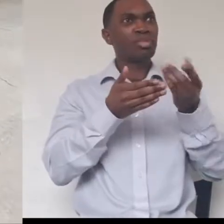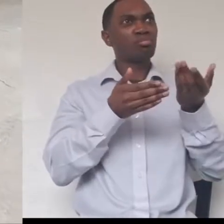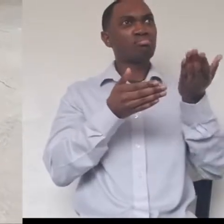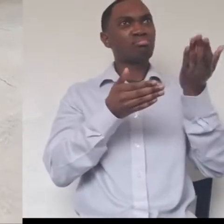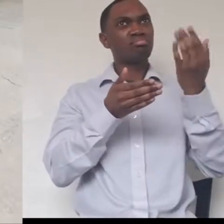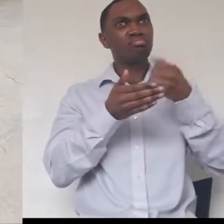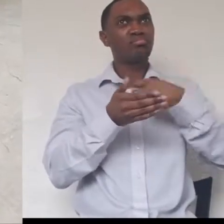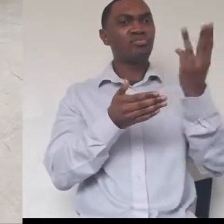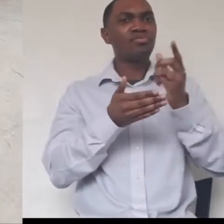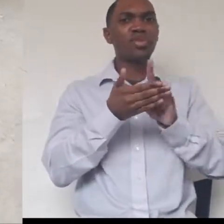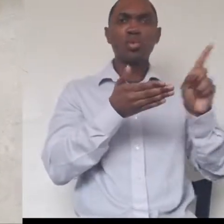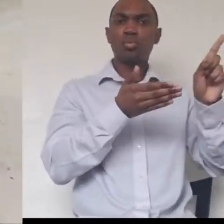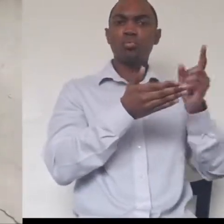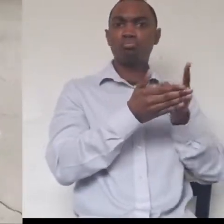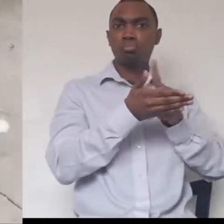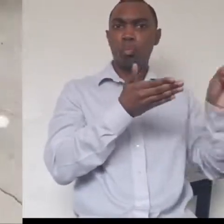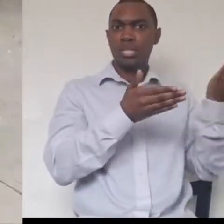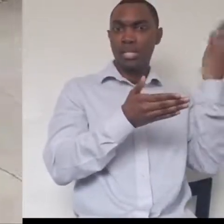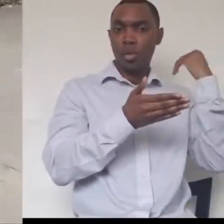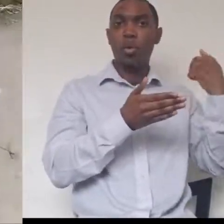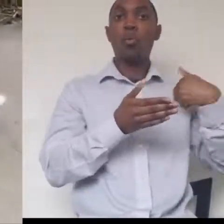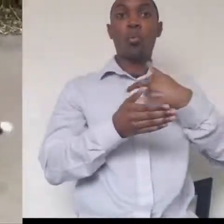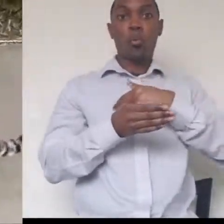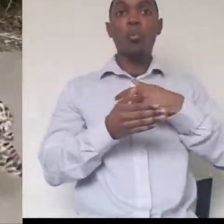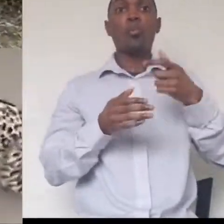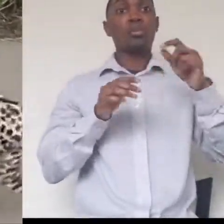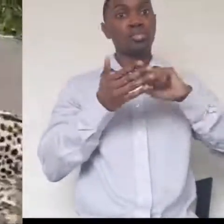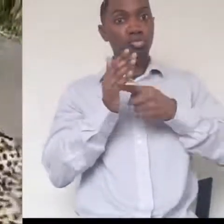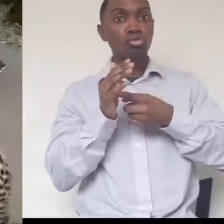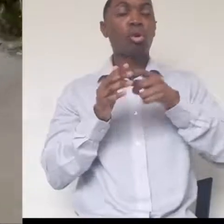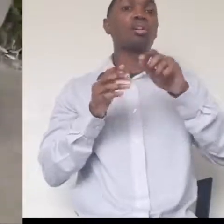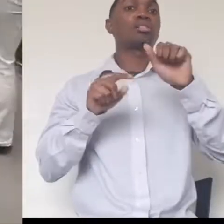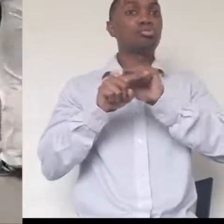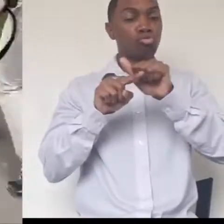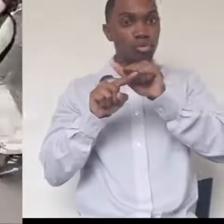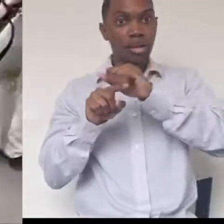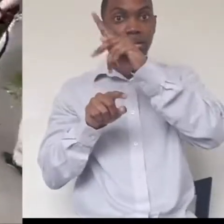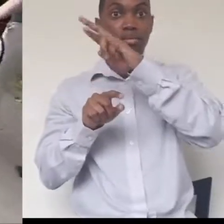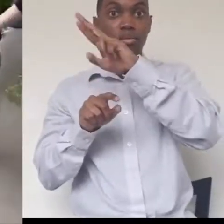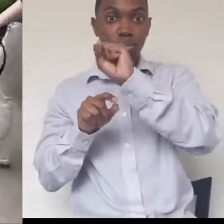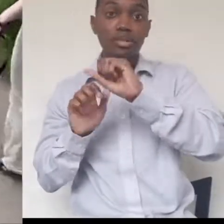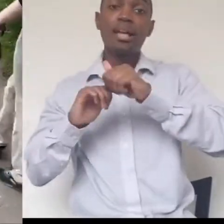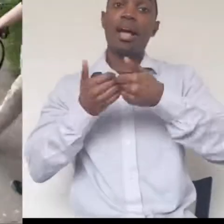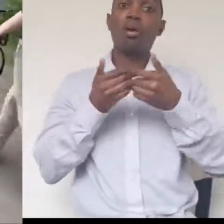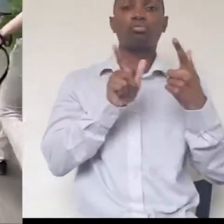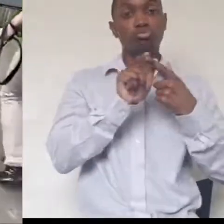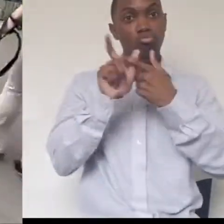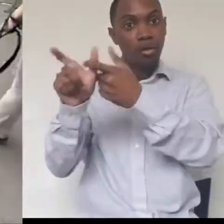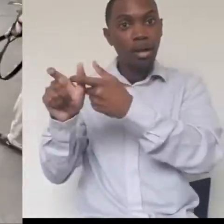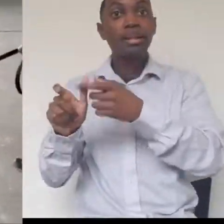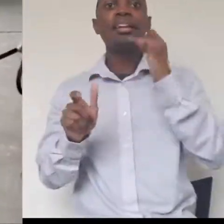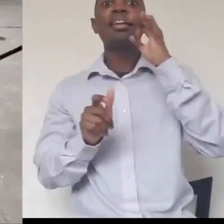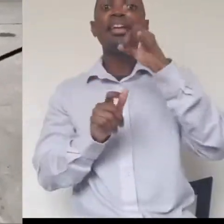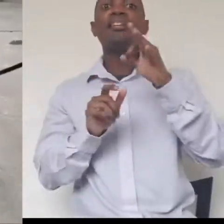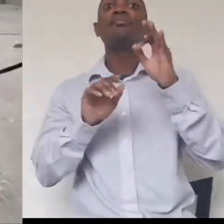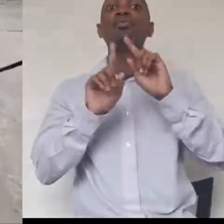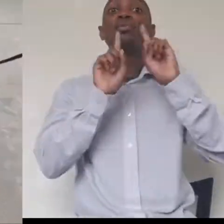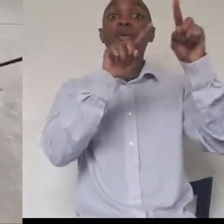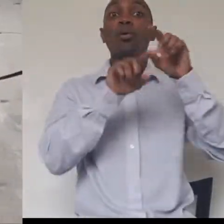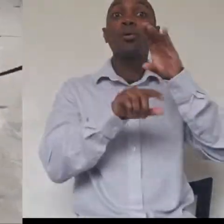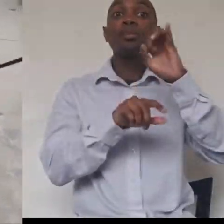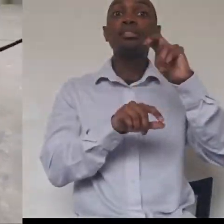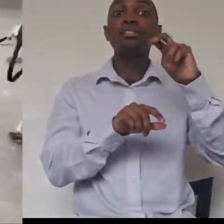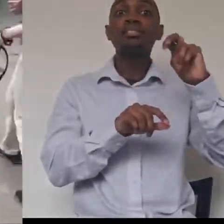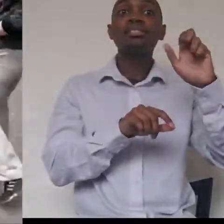did have a few nice days of weather a few weeks ago, so we got her outside and running on our lure. If you head to